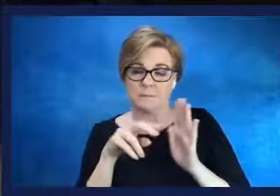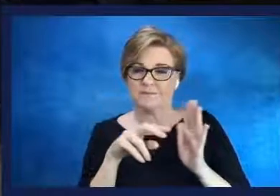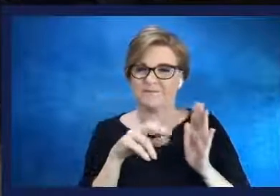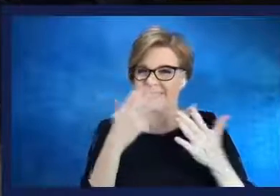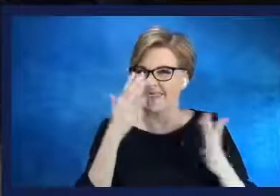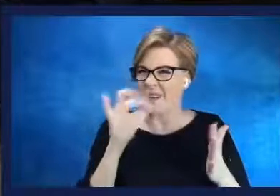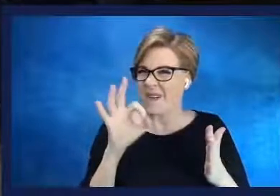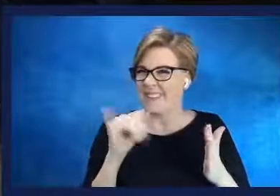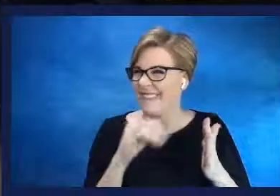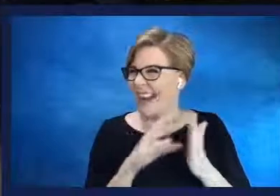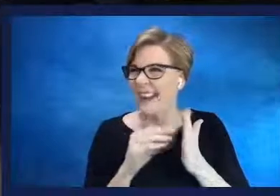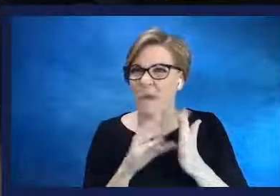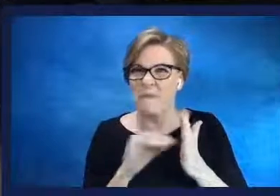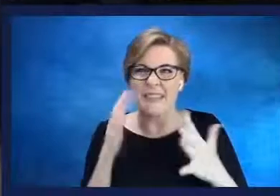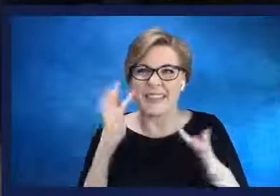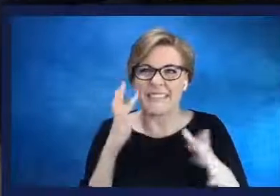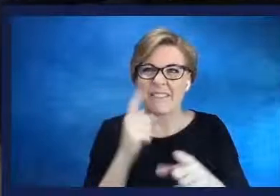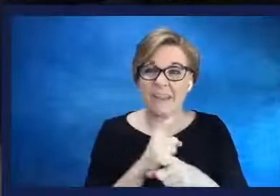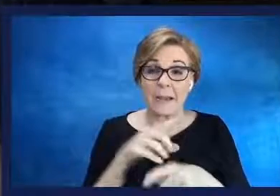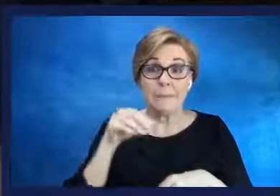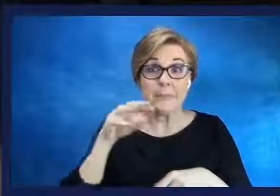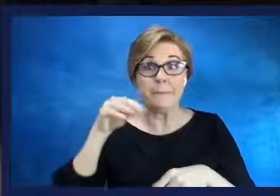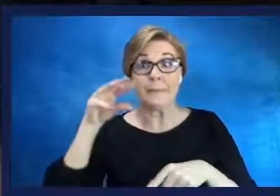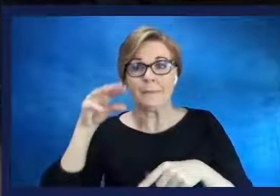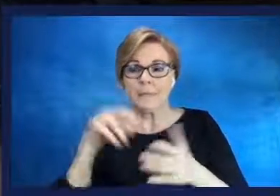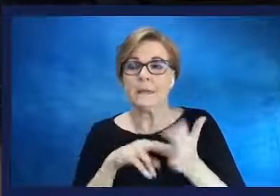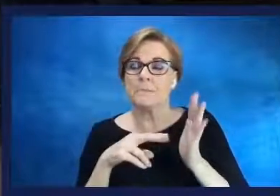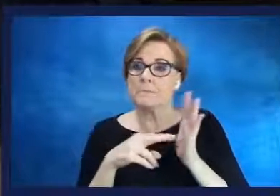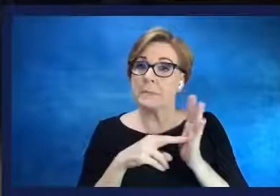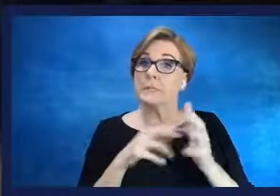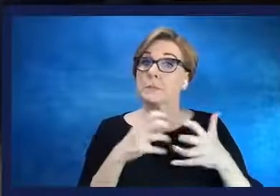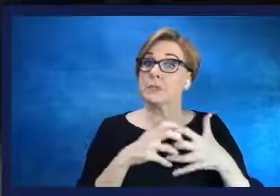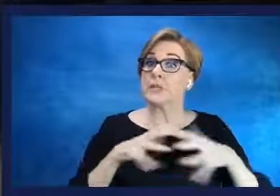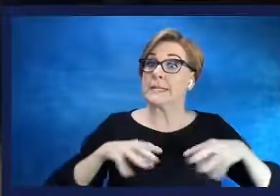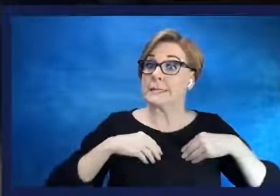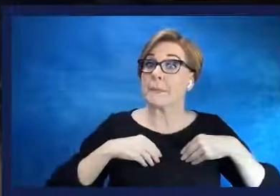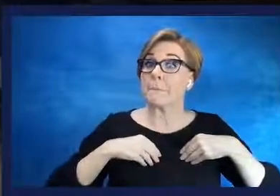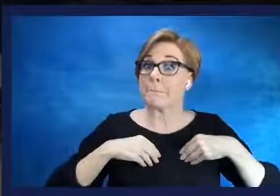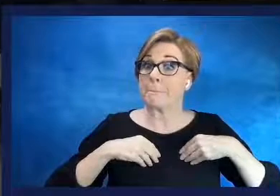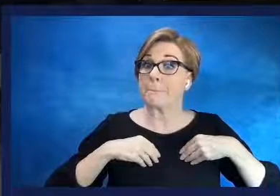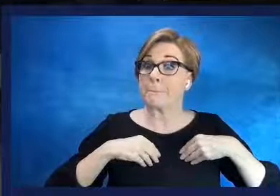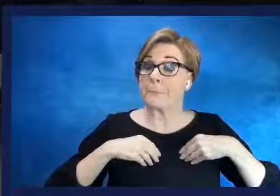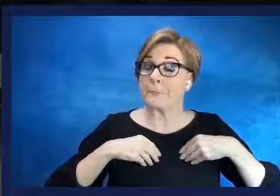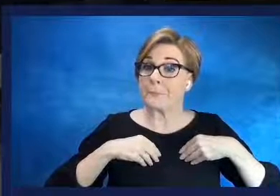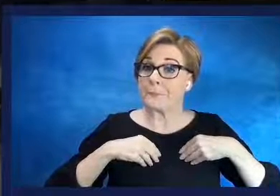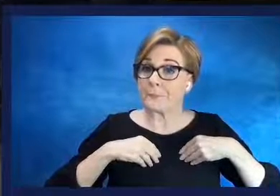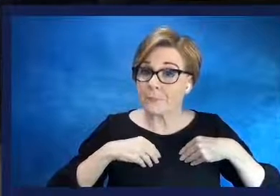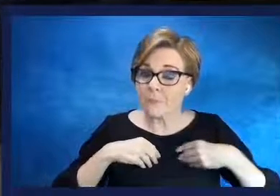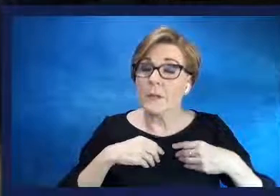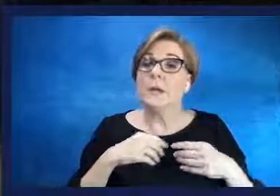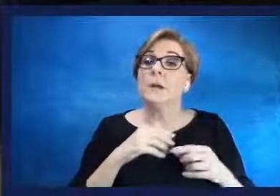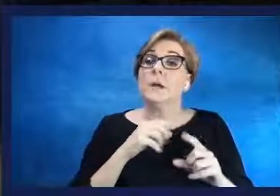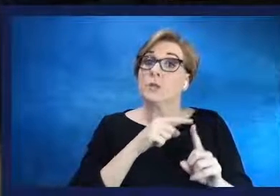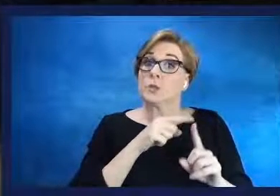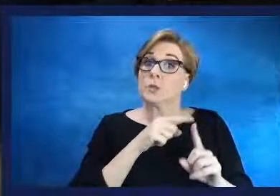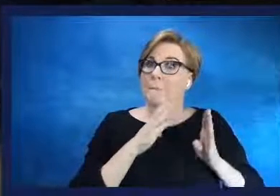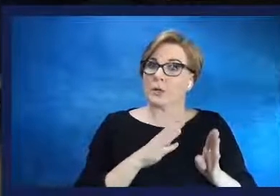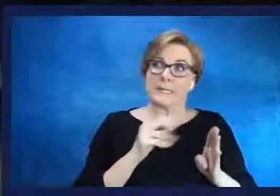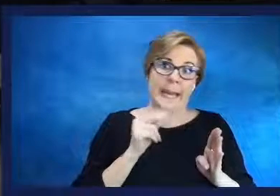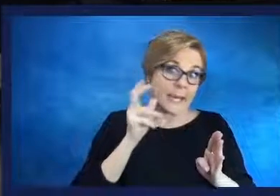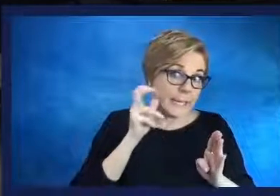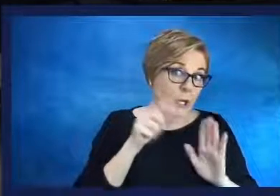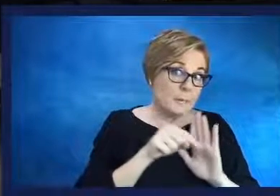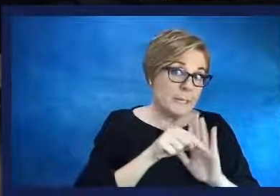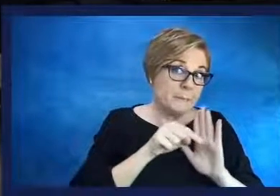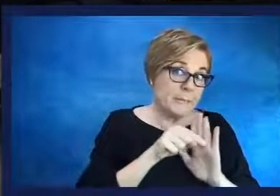impression. Dee dee. But that would be the indication that the ballot was cast successfully. But the poll worker